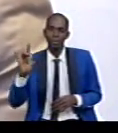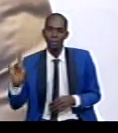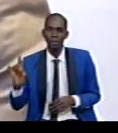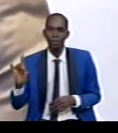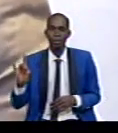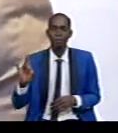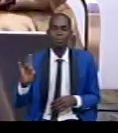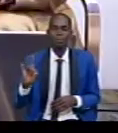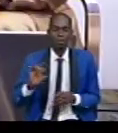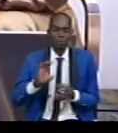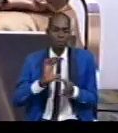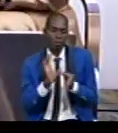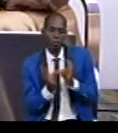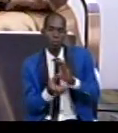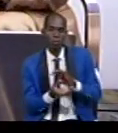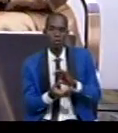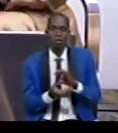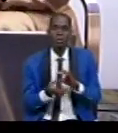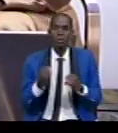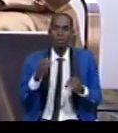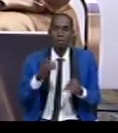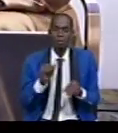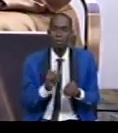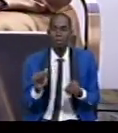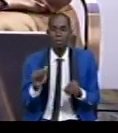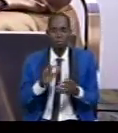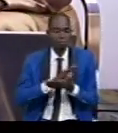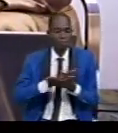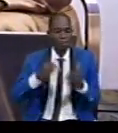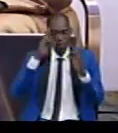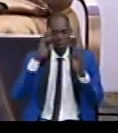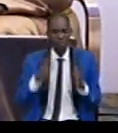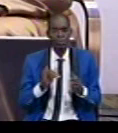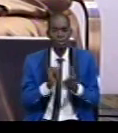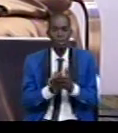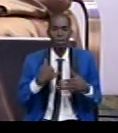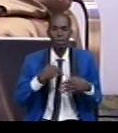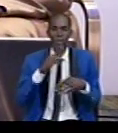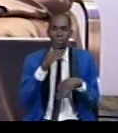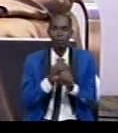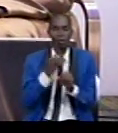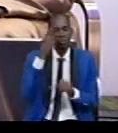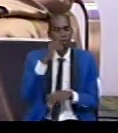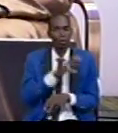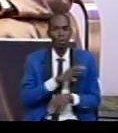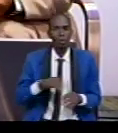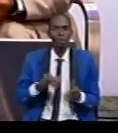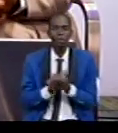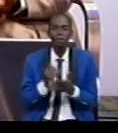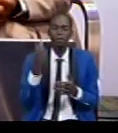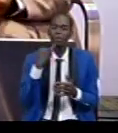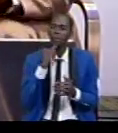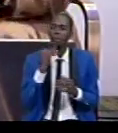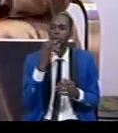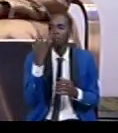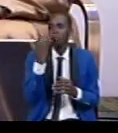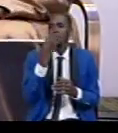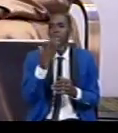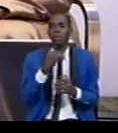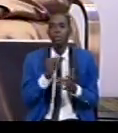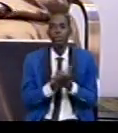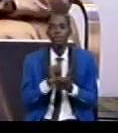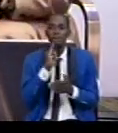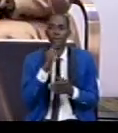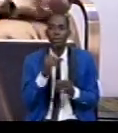297,881 conversions in terms of clear decisions that we have made for Christ. And that's amazing. And that's one of the things we bring